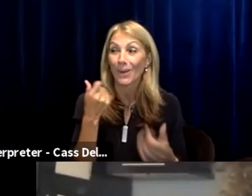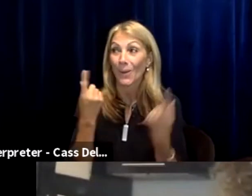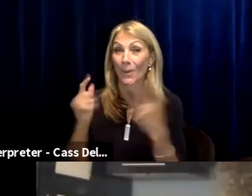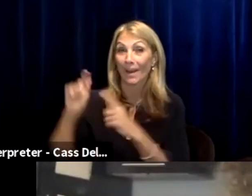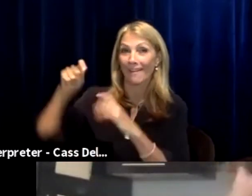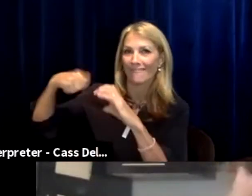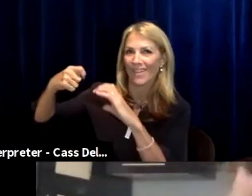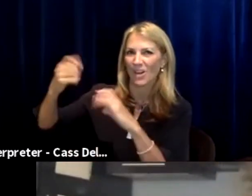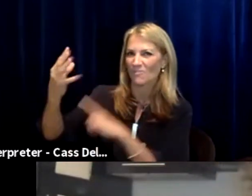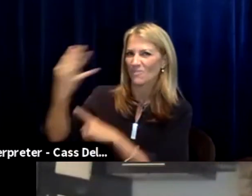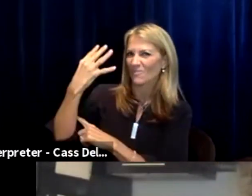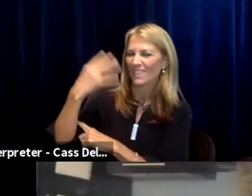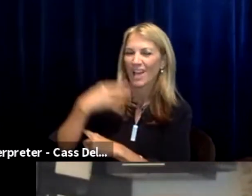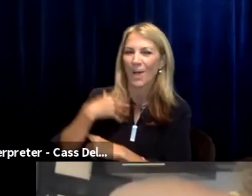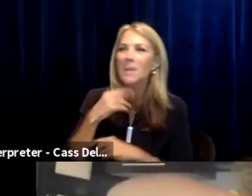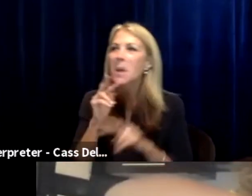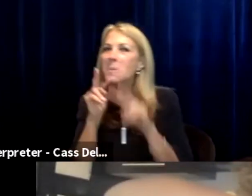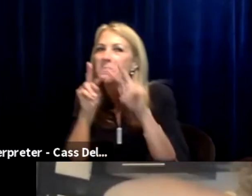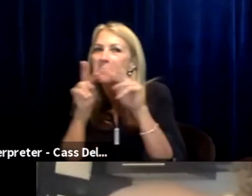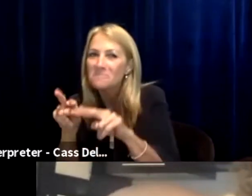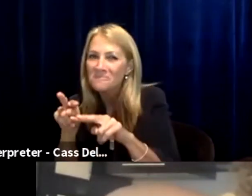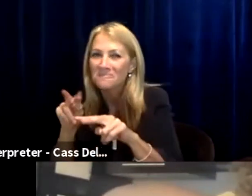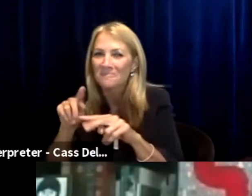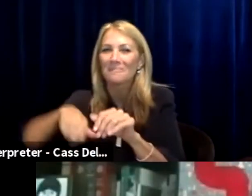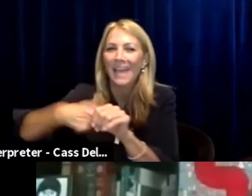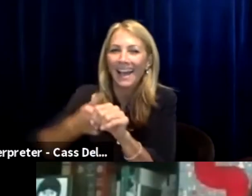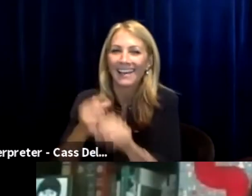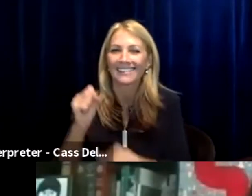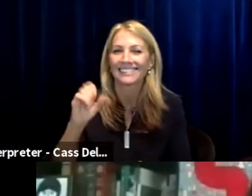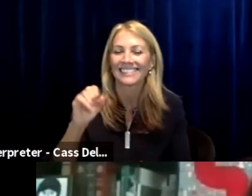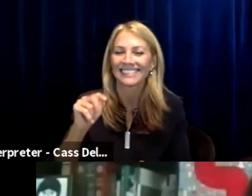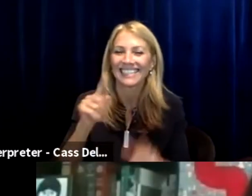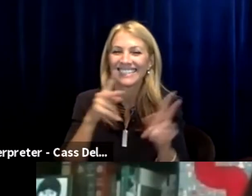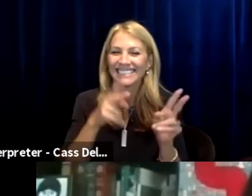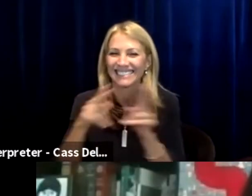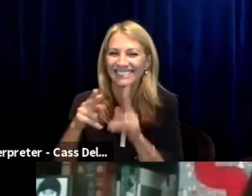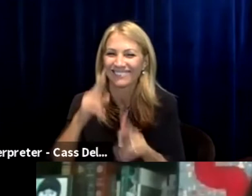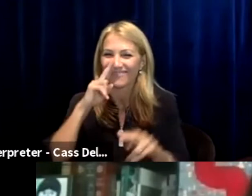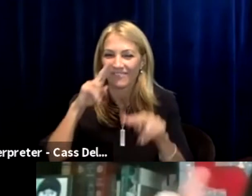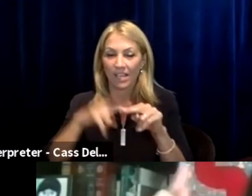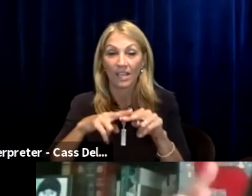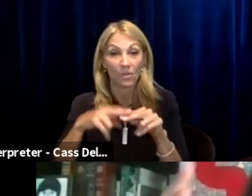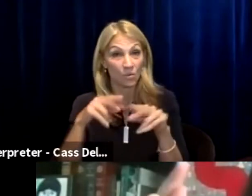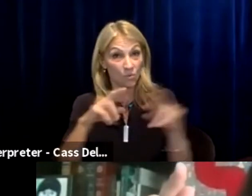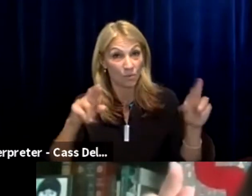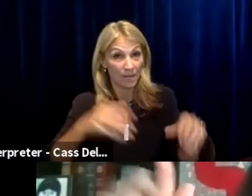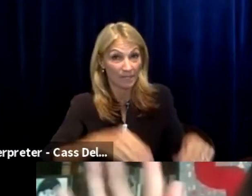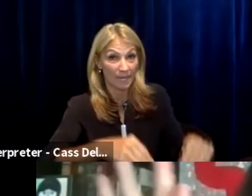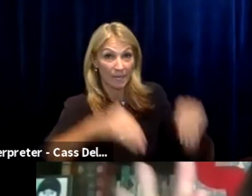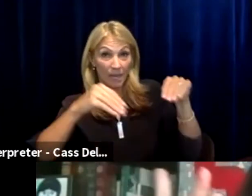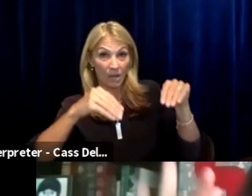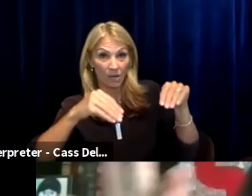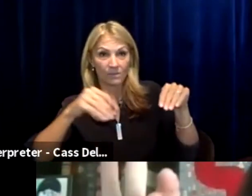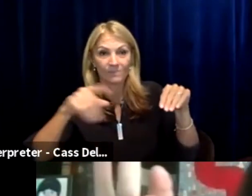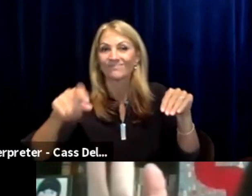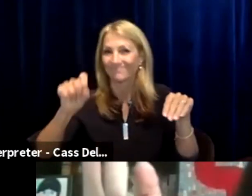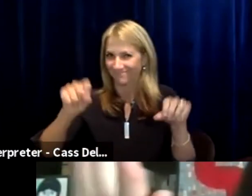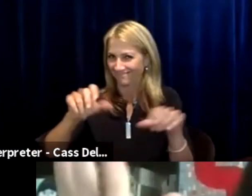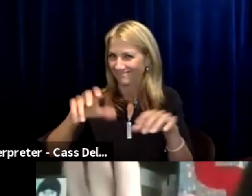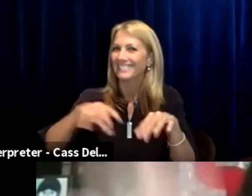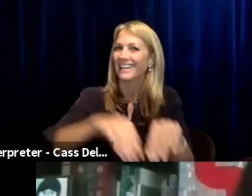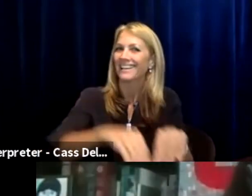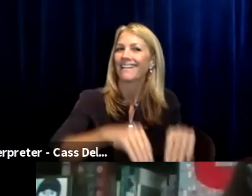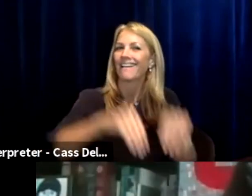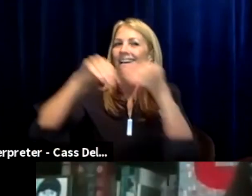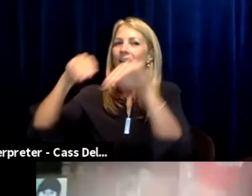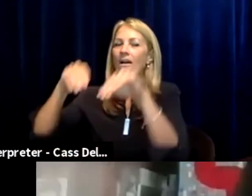scenes? Are we ready to take them out? Let's do it. Let's take it out. And now here's the trick. You want to dry the balloon,